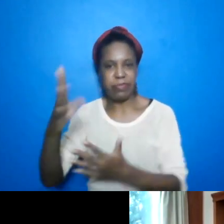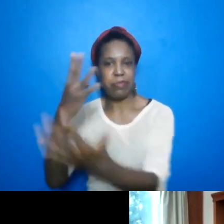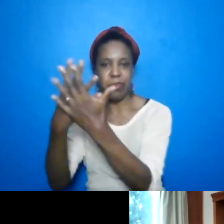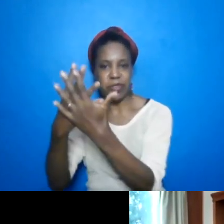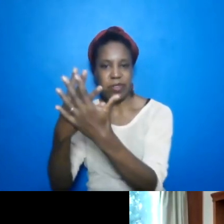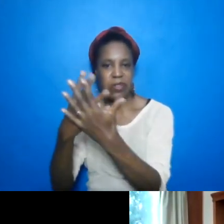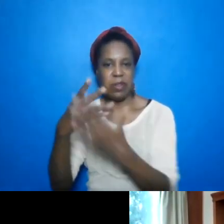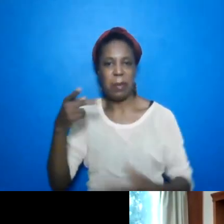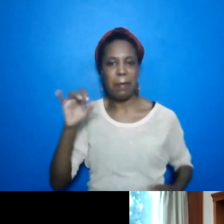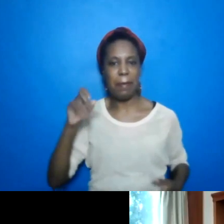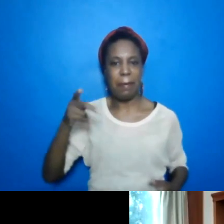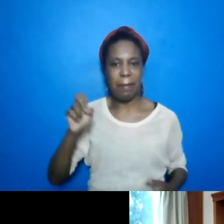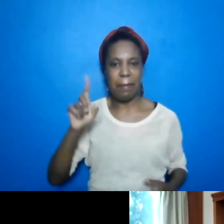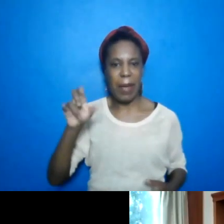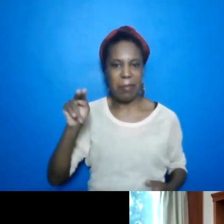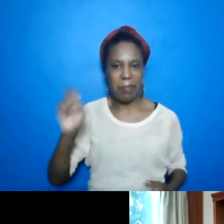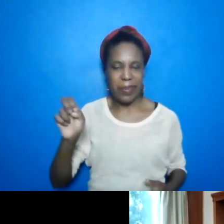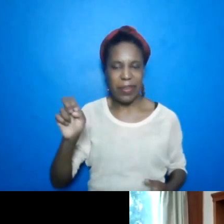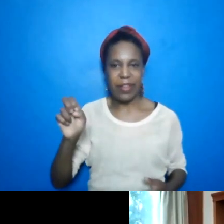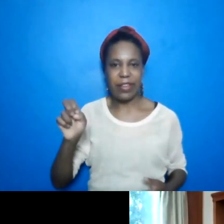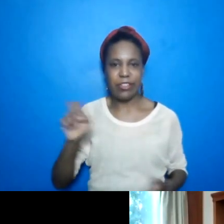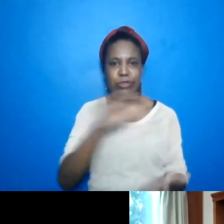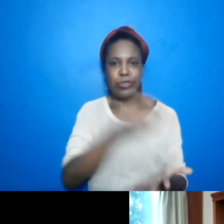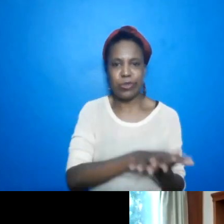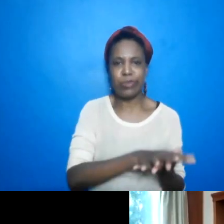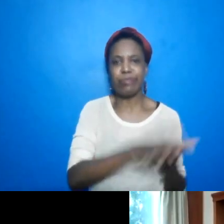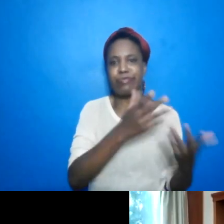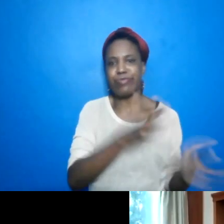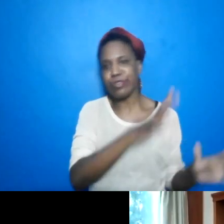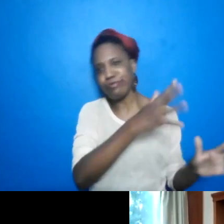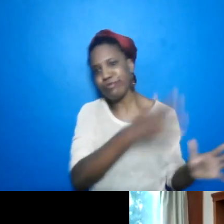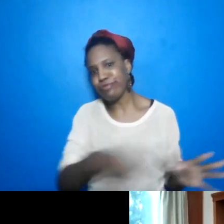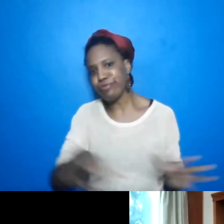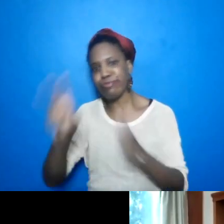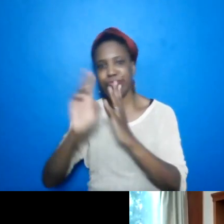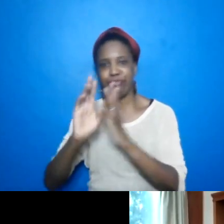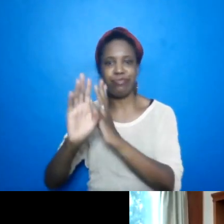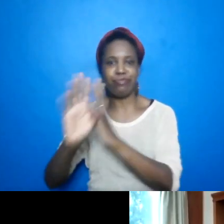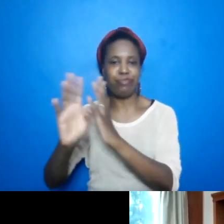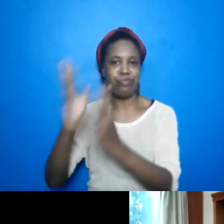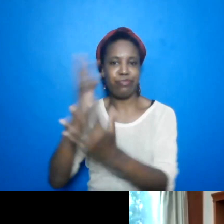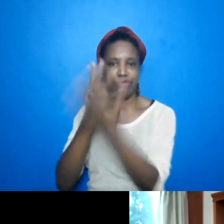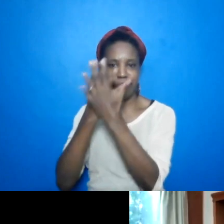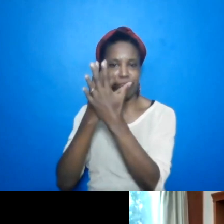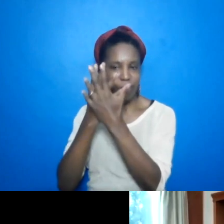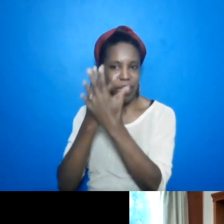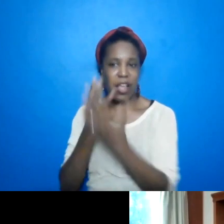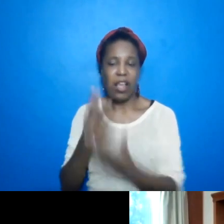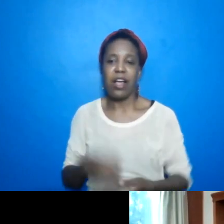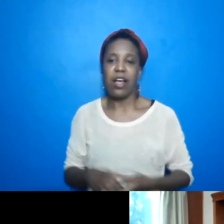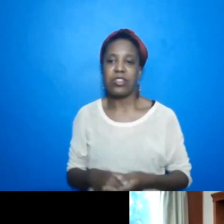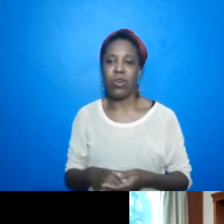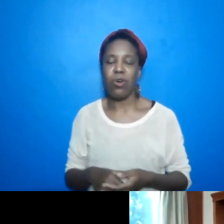being impacted by the presence of community resource officers in the schools and in these